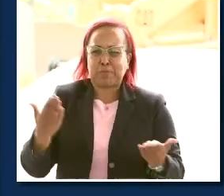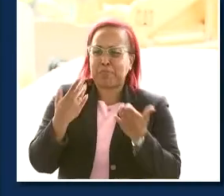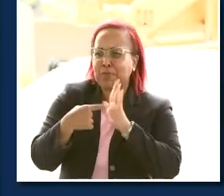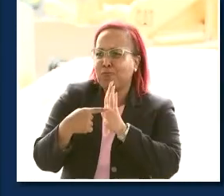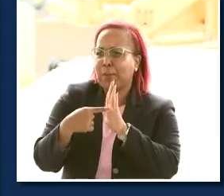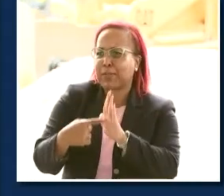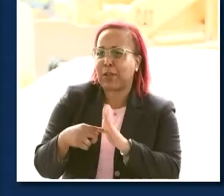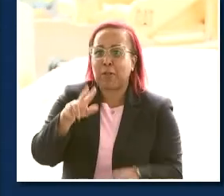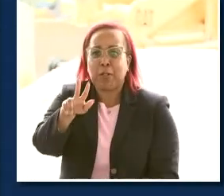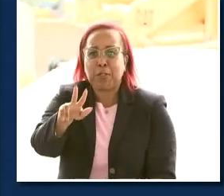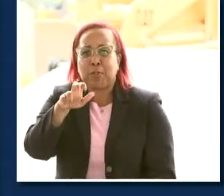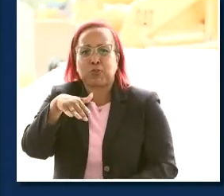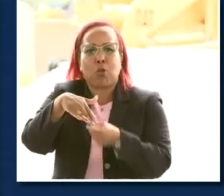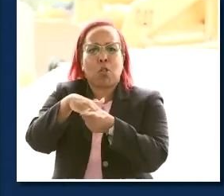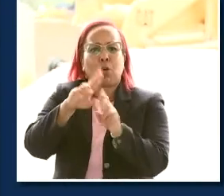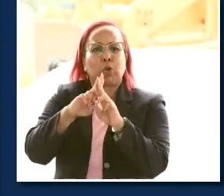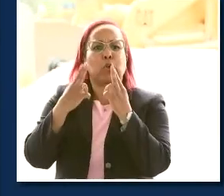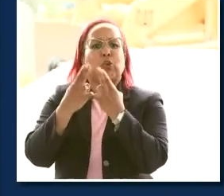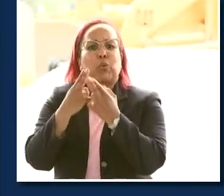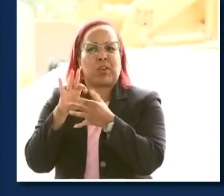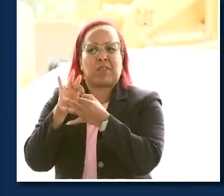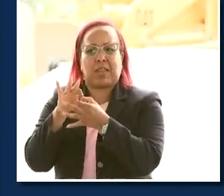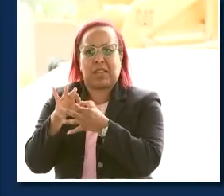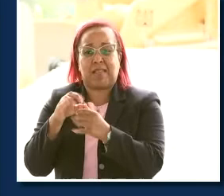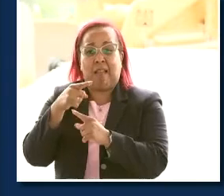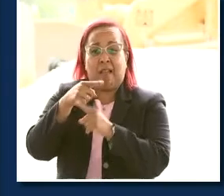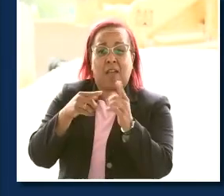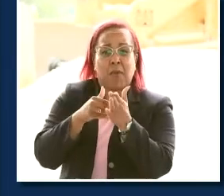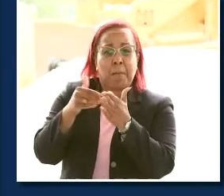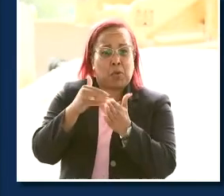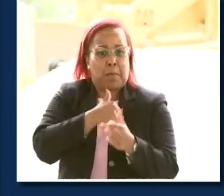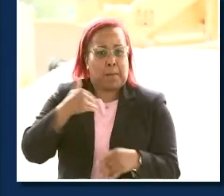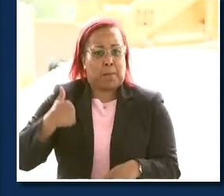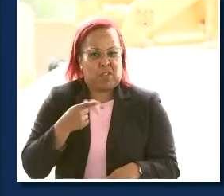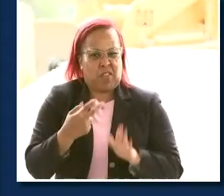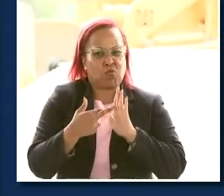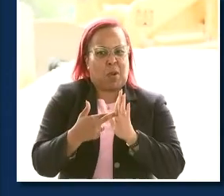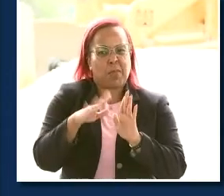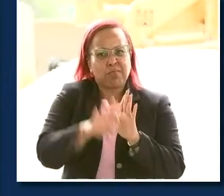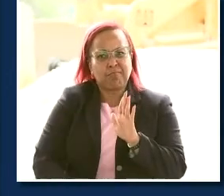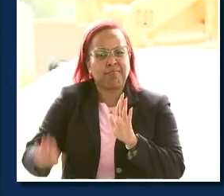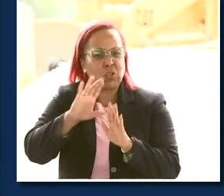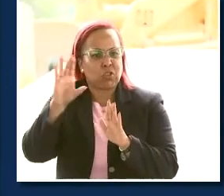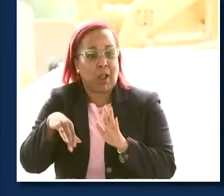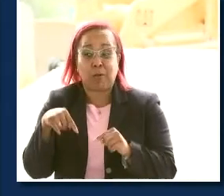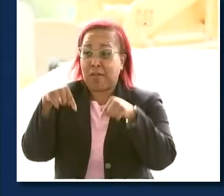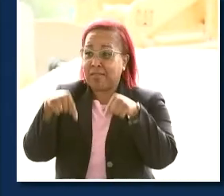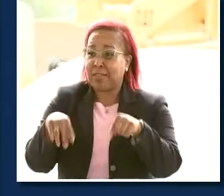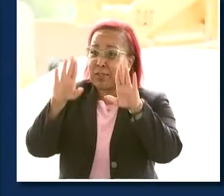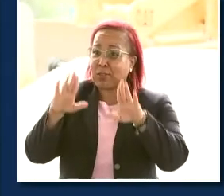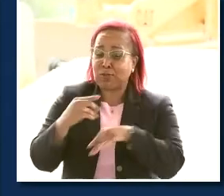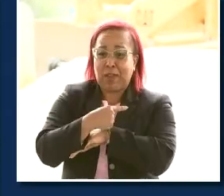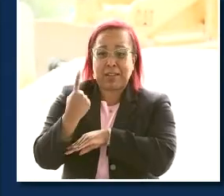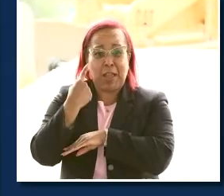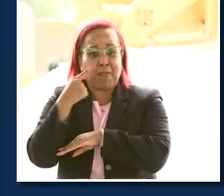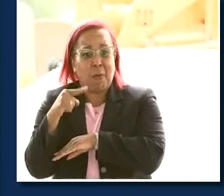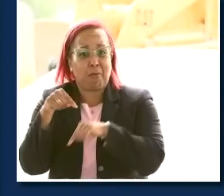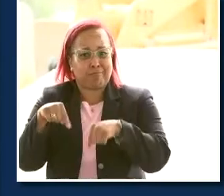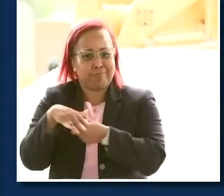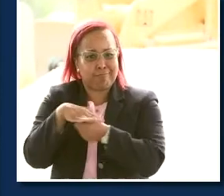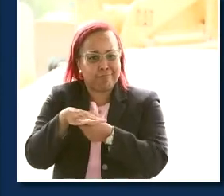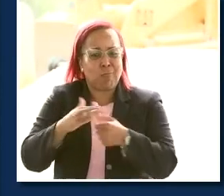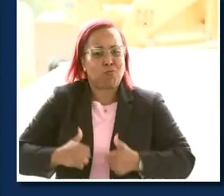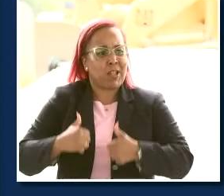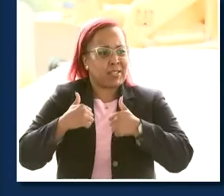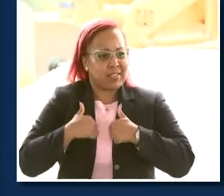represent the 300 local union affiliates and the 500,000 union members that they represent across Chicago. This is a great day for Brighton Park